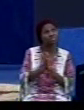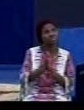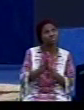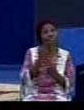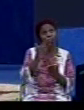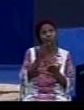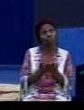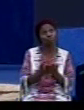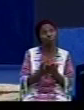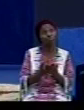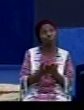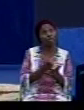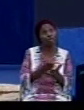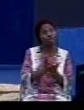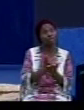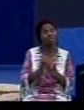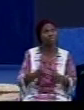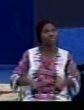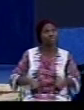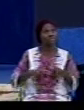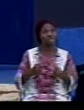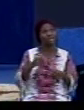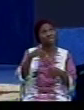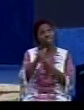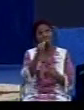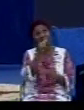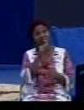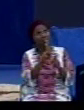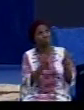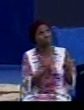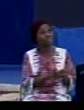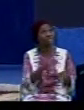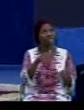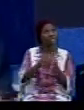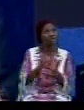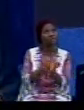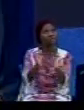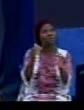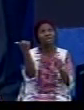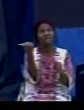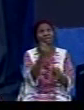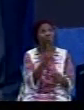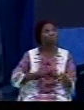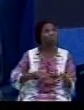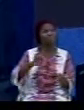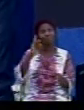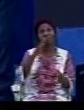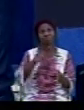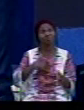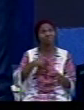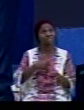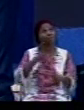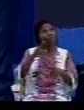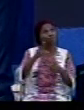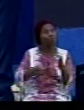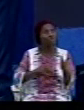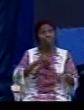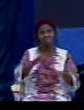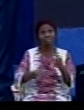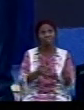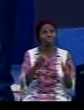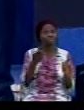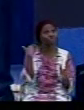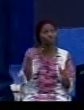in public, anywhere, everywhere I find myself, what I couldn't do before, I want to